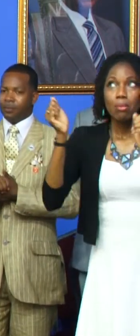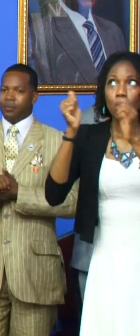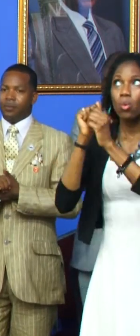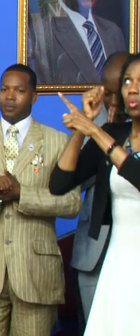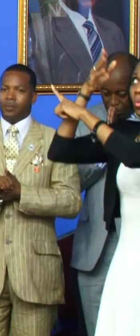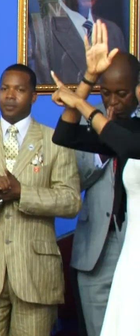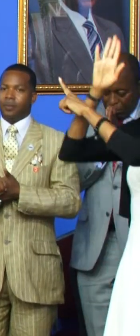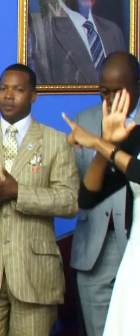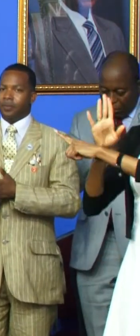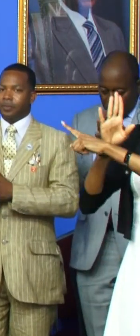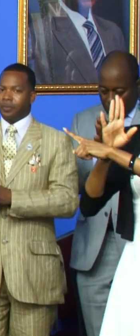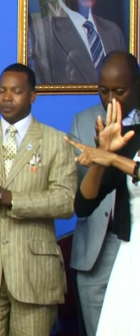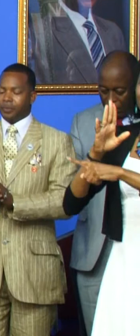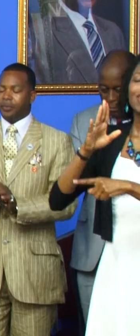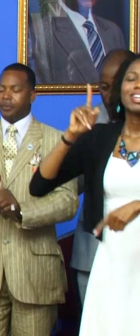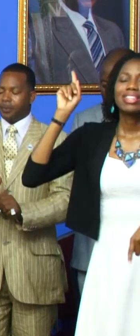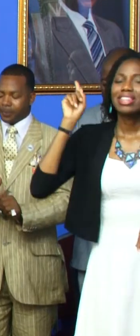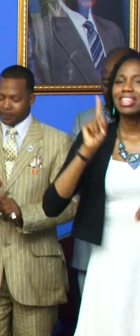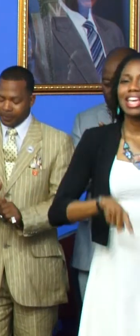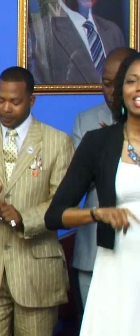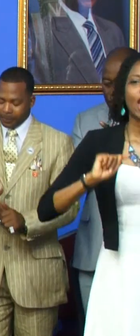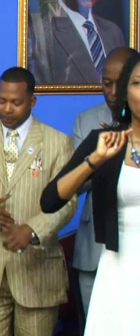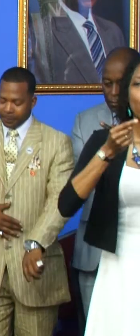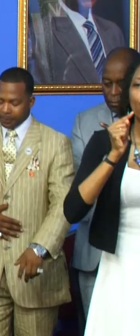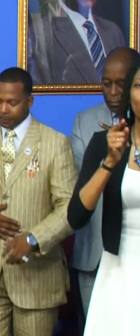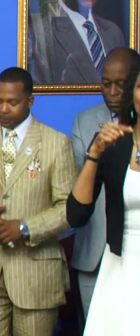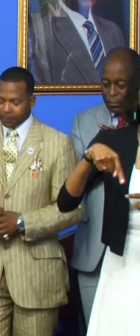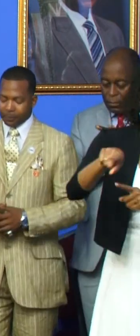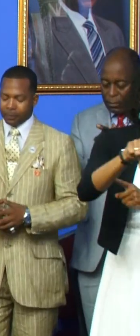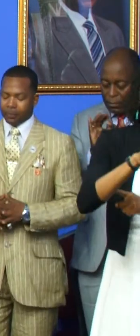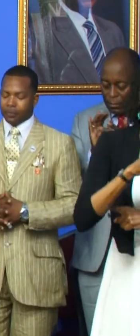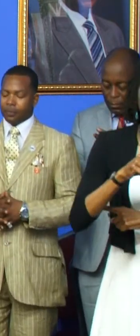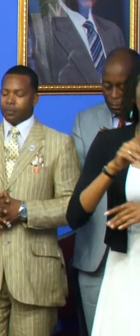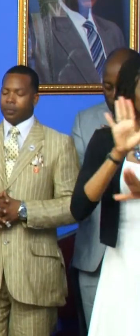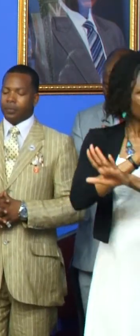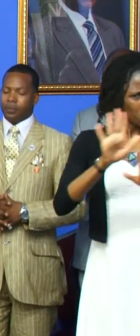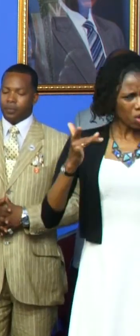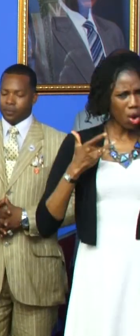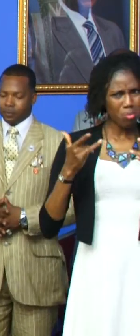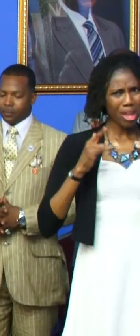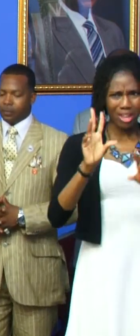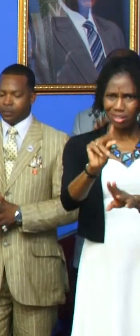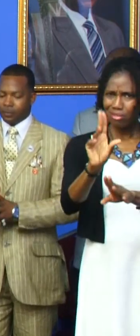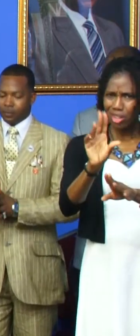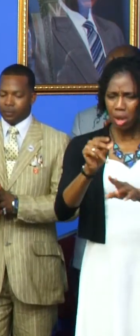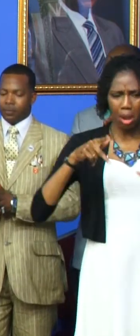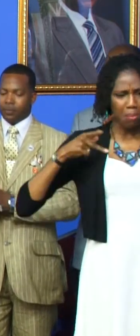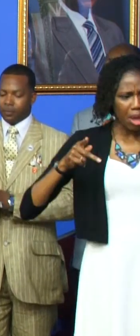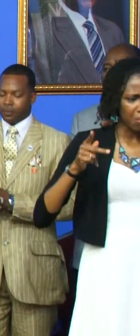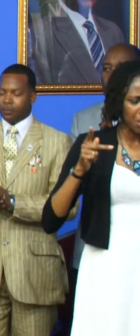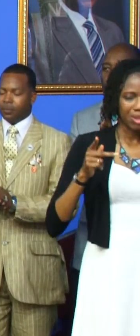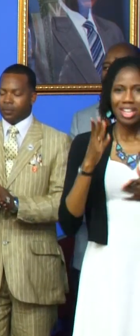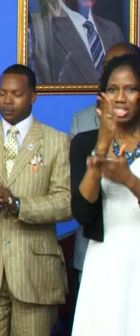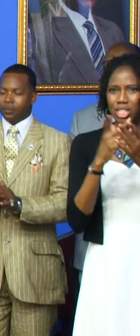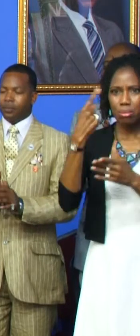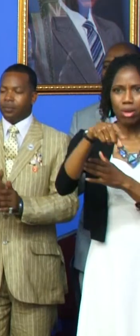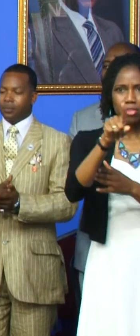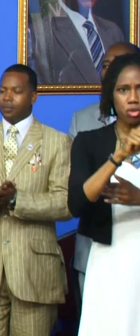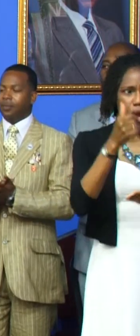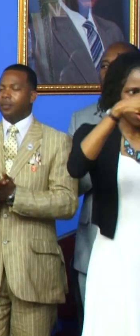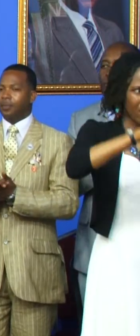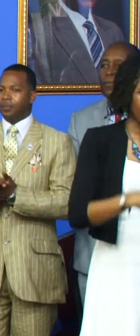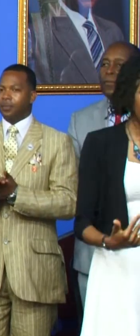flames can't burn you. Don't panic in the flames. Some of y'all home right now in a